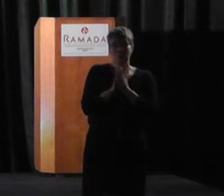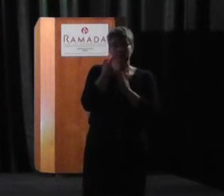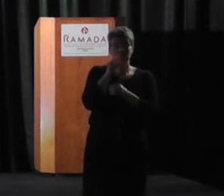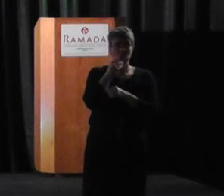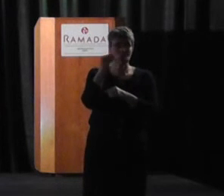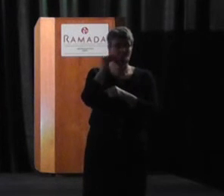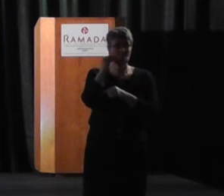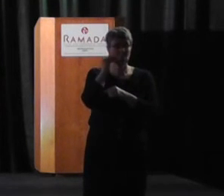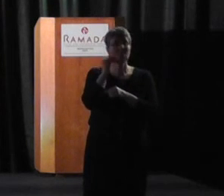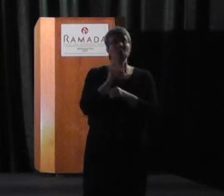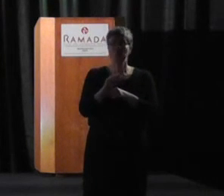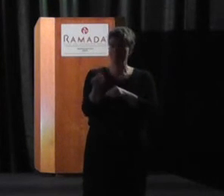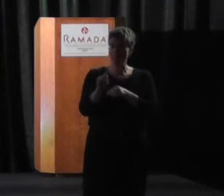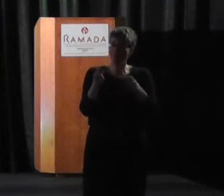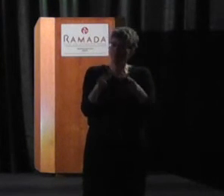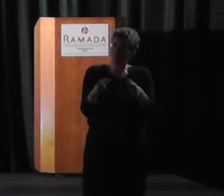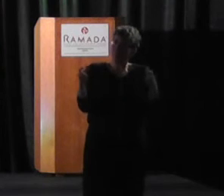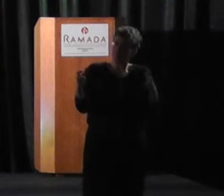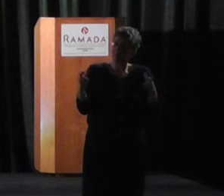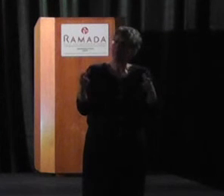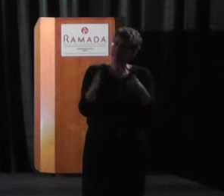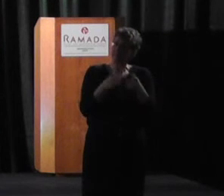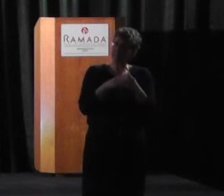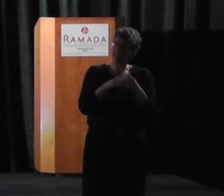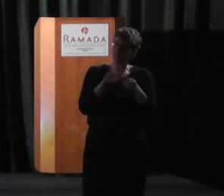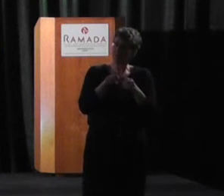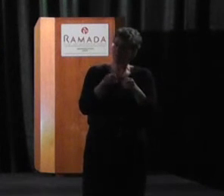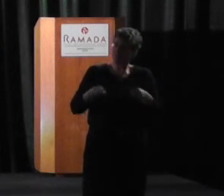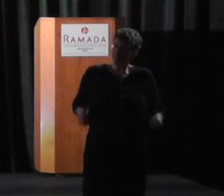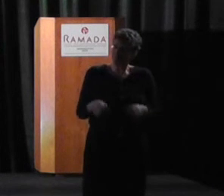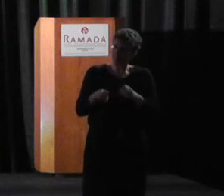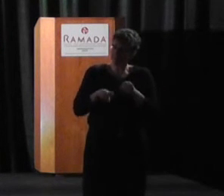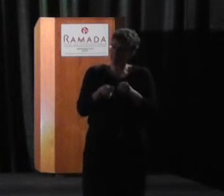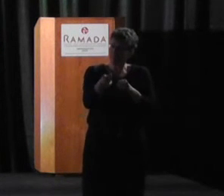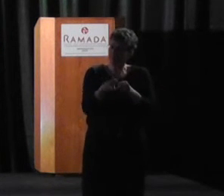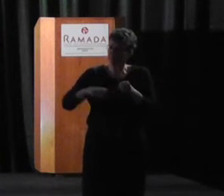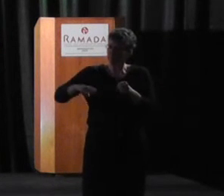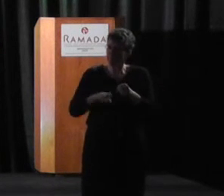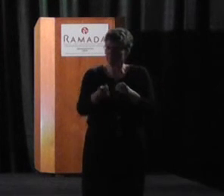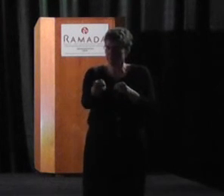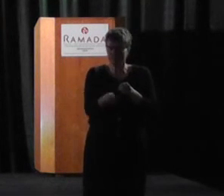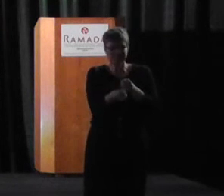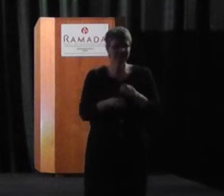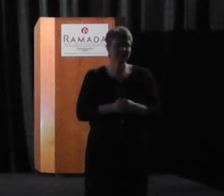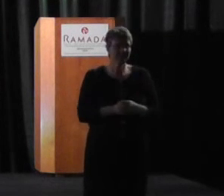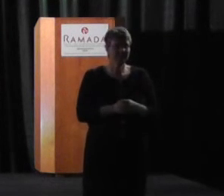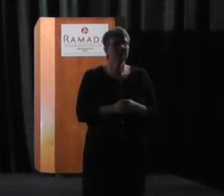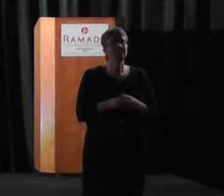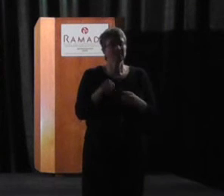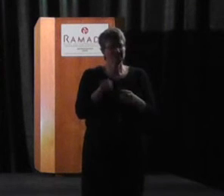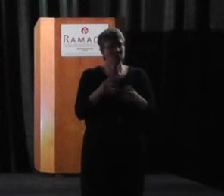enough for someone using a mobility device. She wants everyone to be able to take for granted that there will be a place